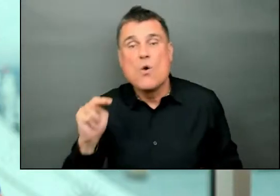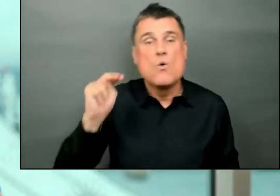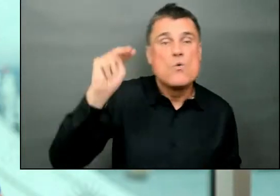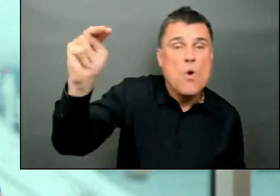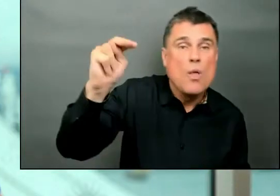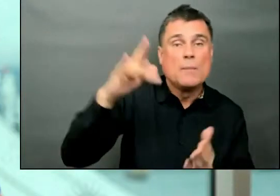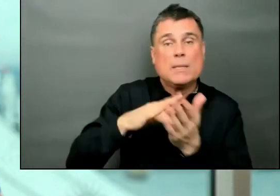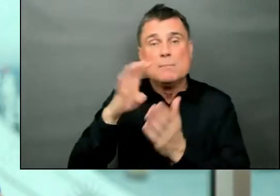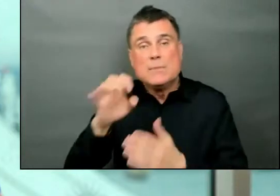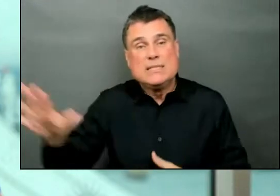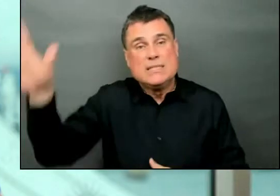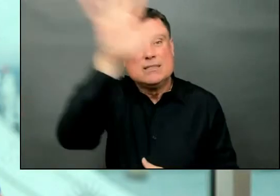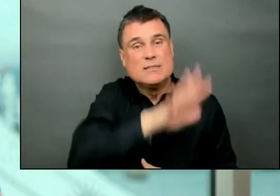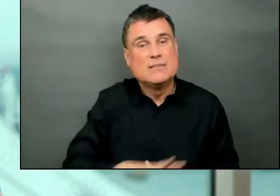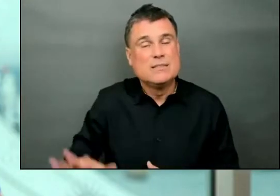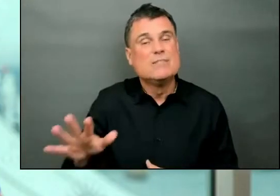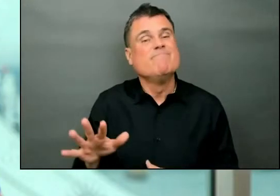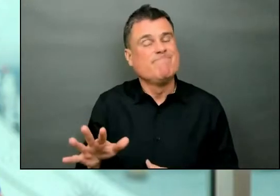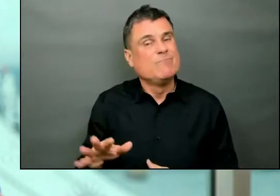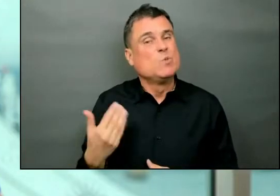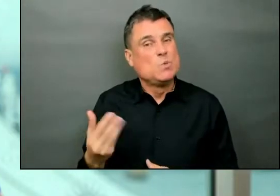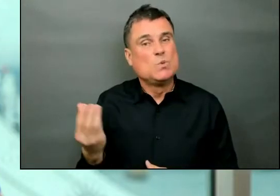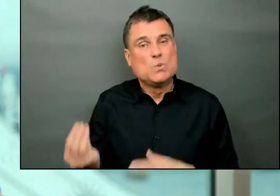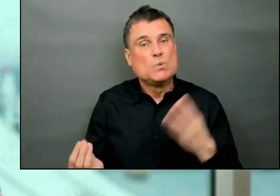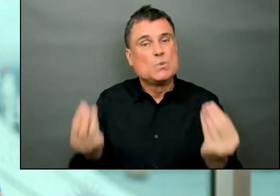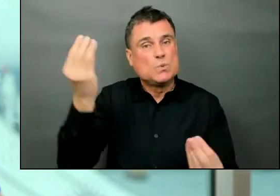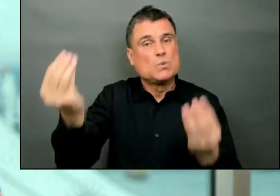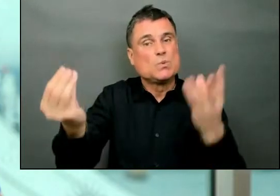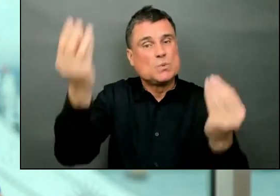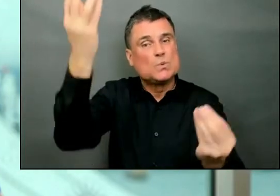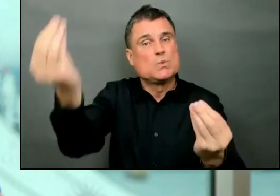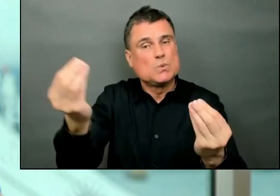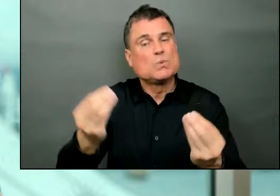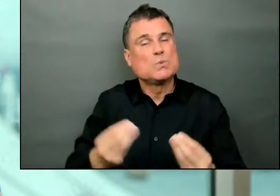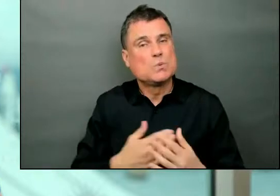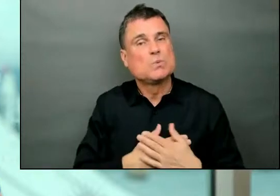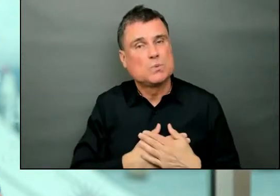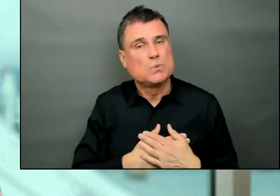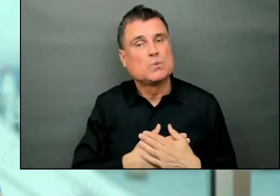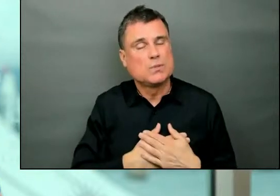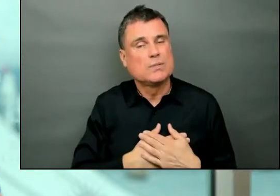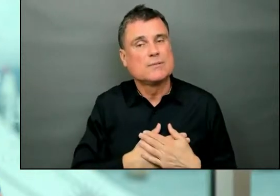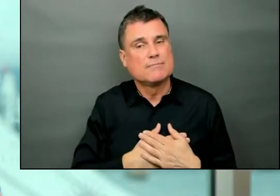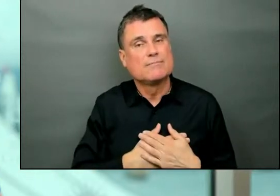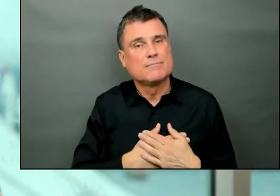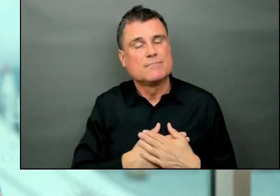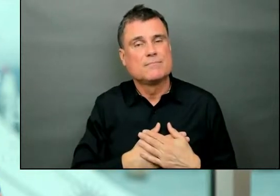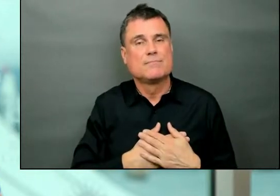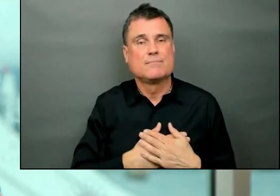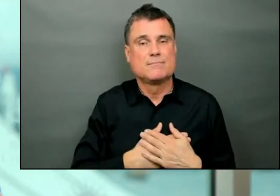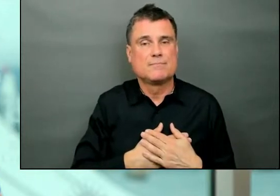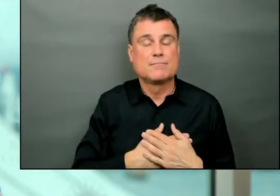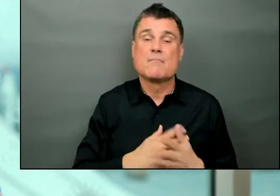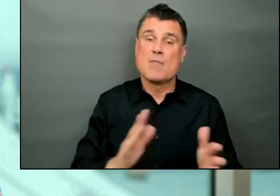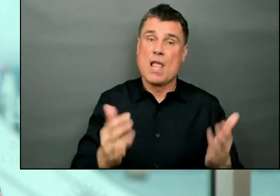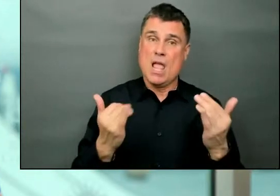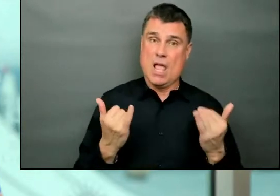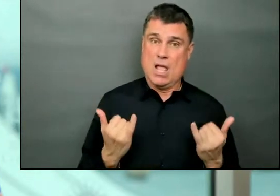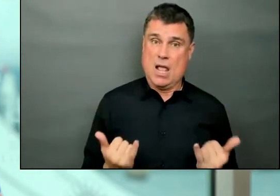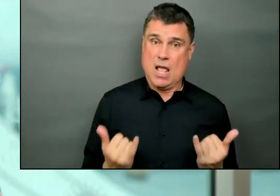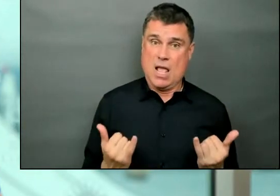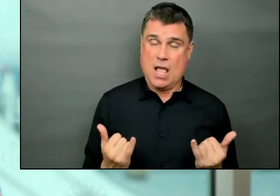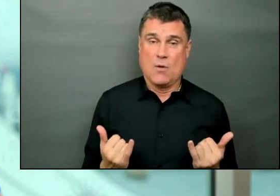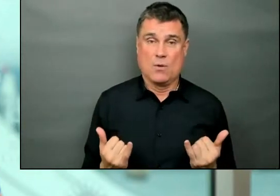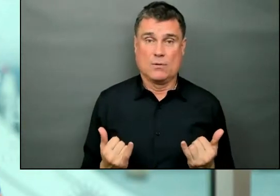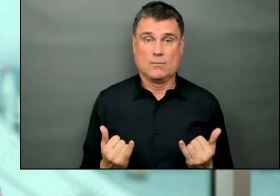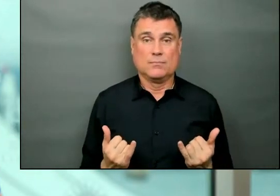think. We've noted this all along, that it is a moment of sadness in everyone's life. We know